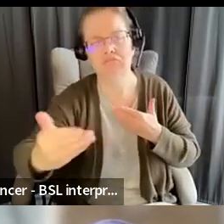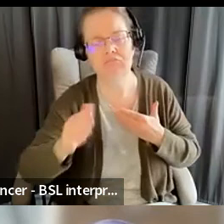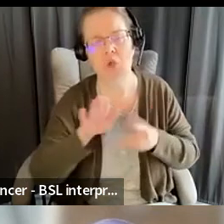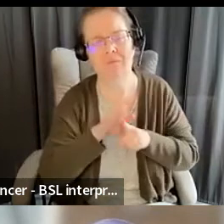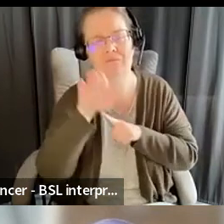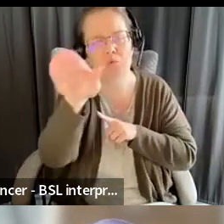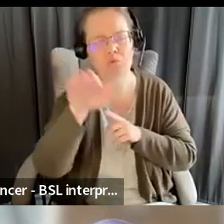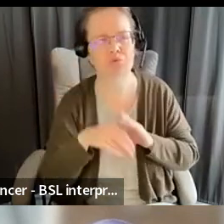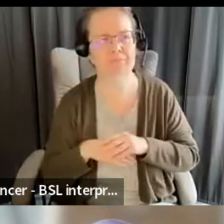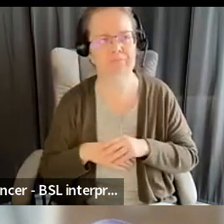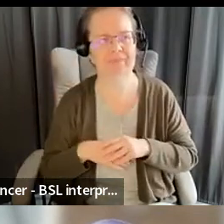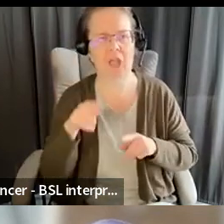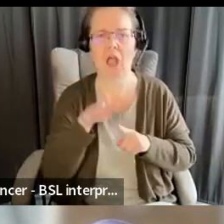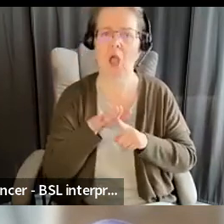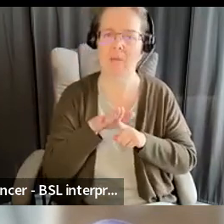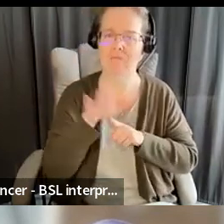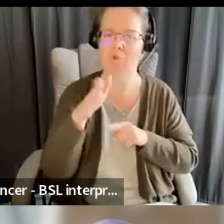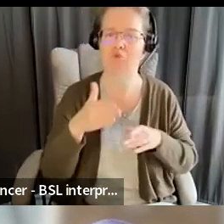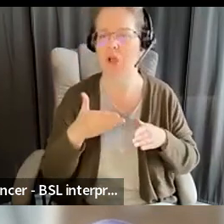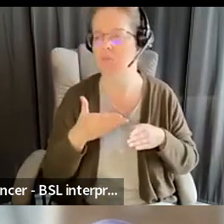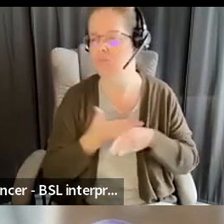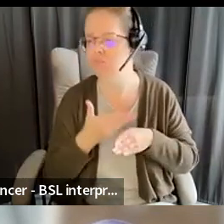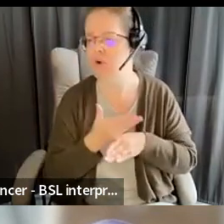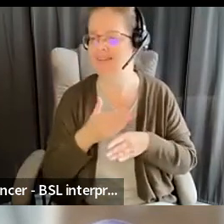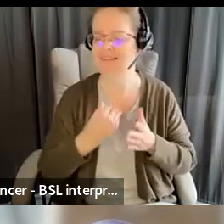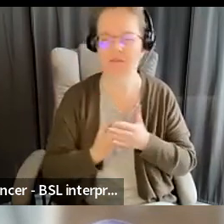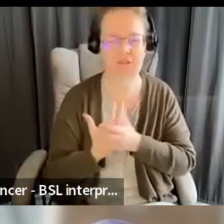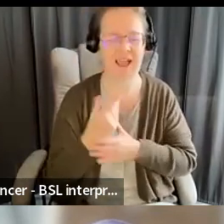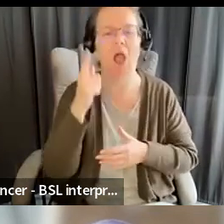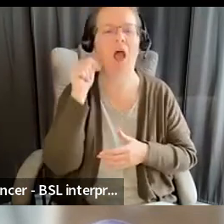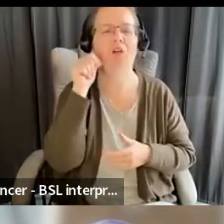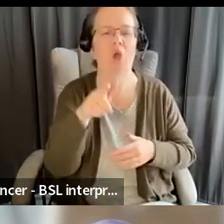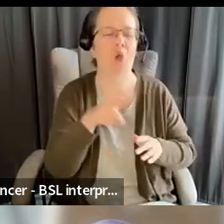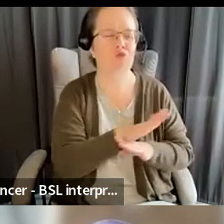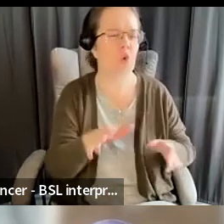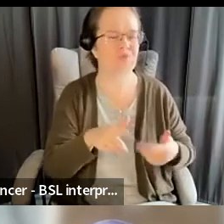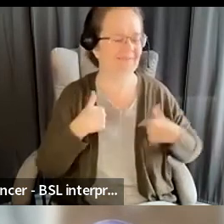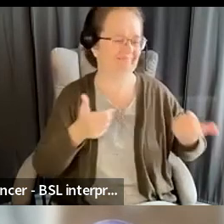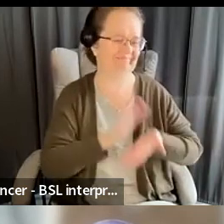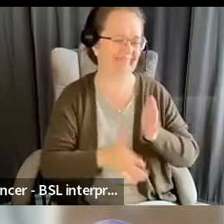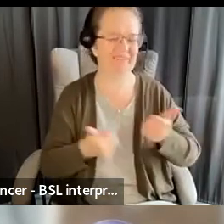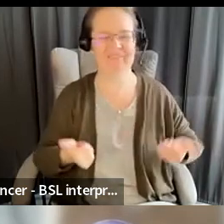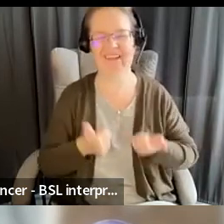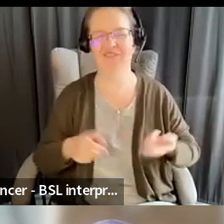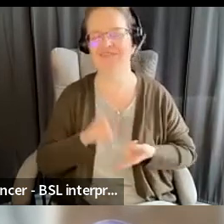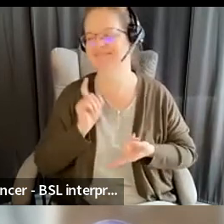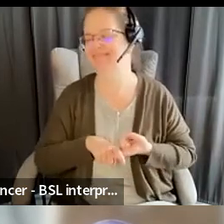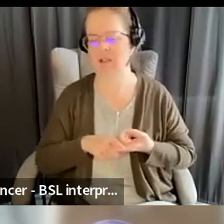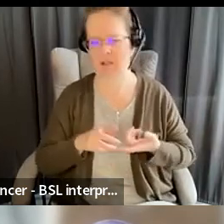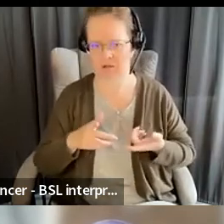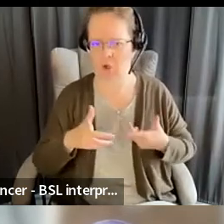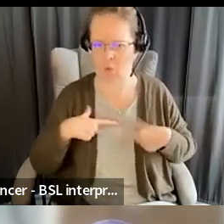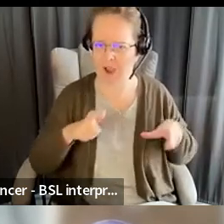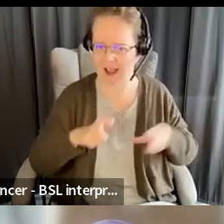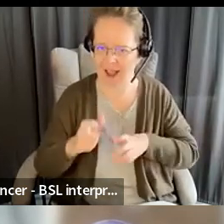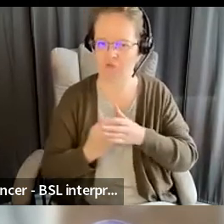are your future plans for inclusive practice development? Because I'm sure you don't want to stand still, because no organization wants to stand still. We want to